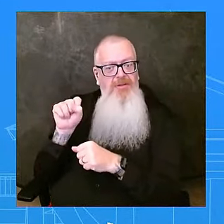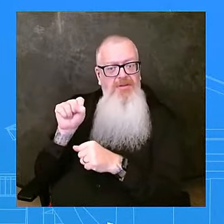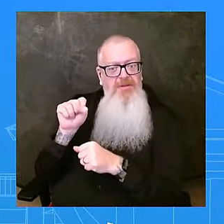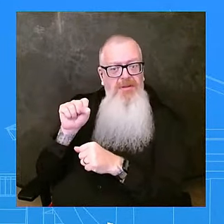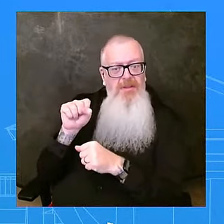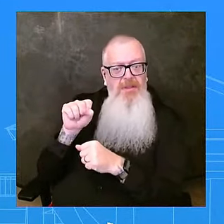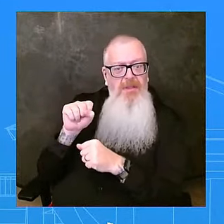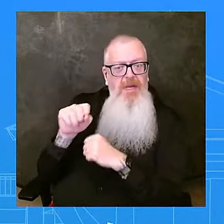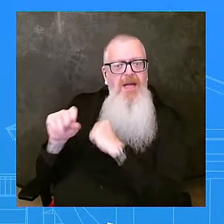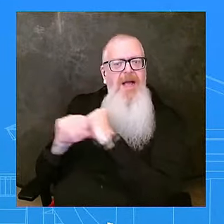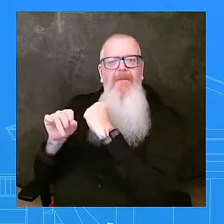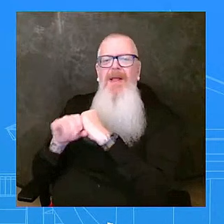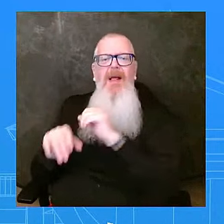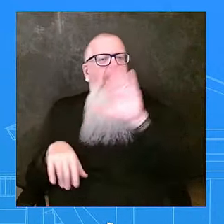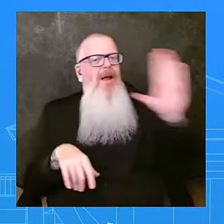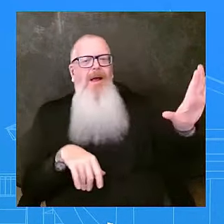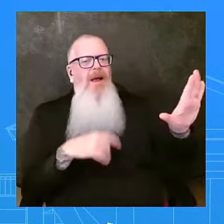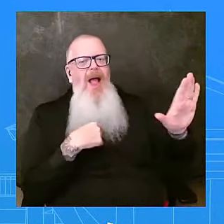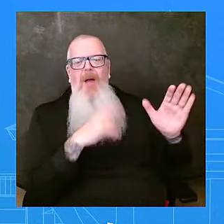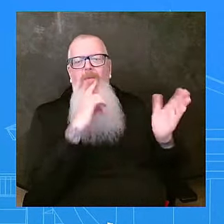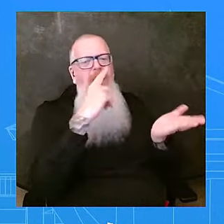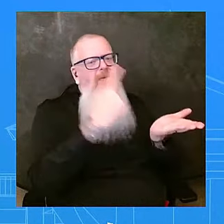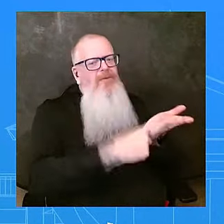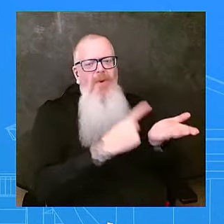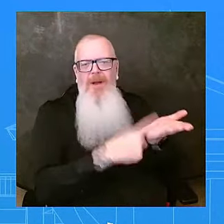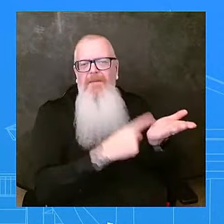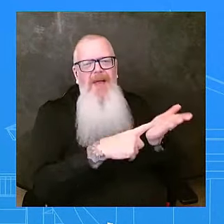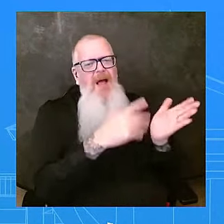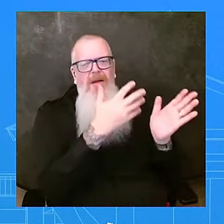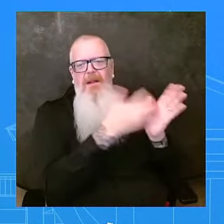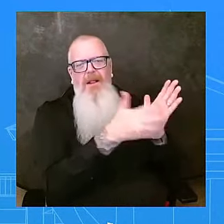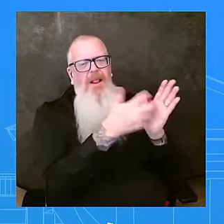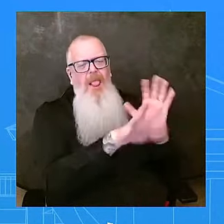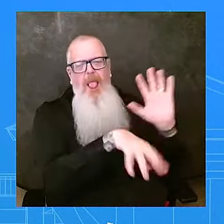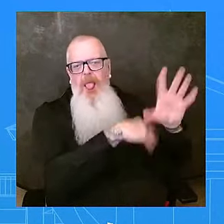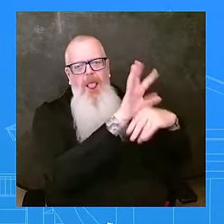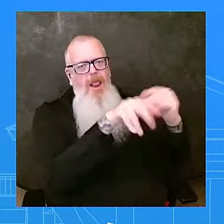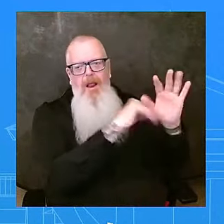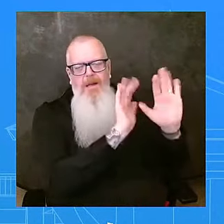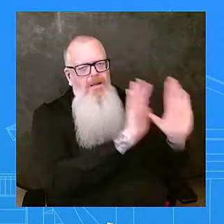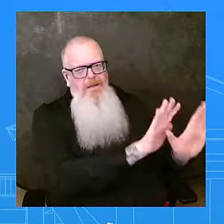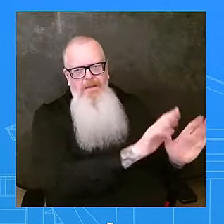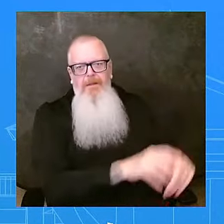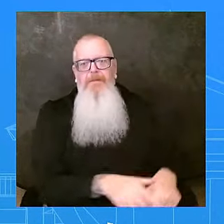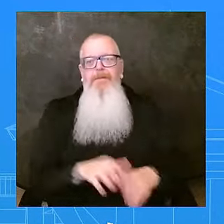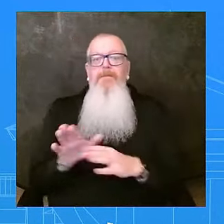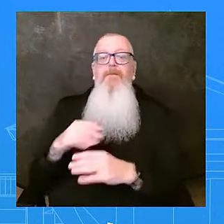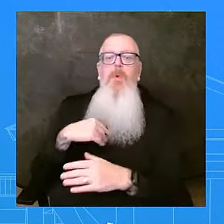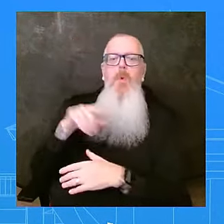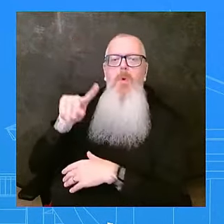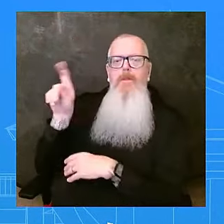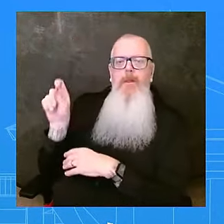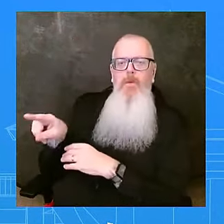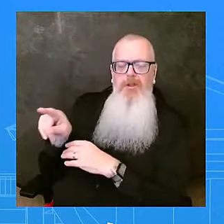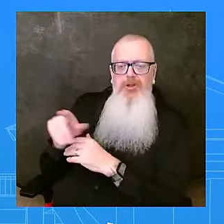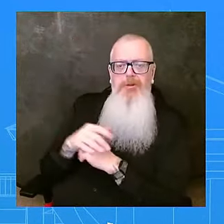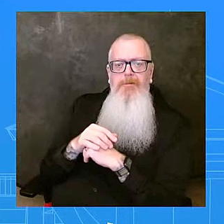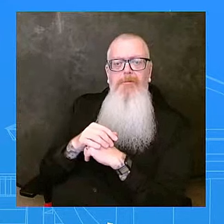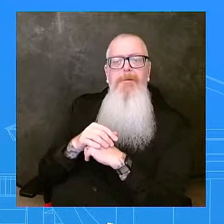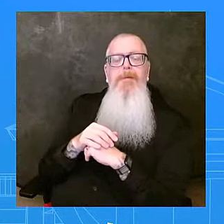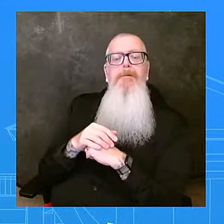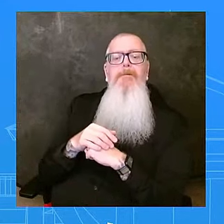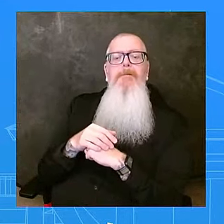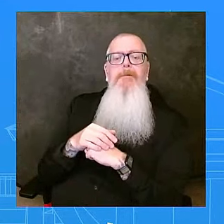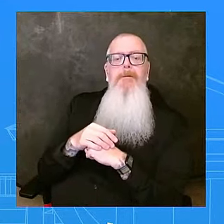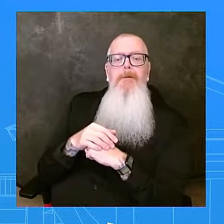way or the other. Okay. Well, let's talk about Afghanistan then. Chairman McCaul drew a direct line and countered something you